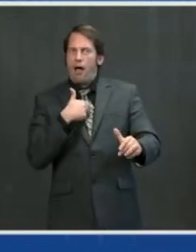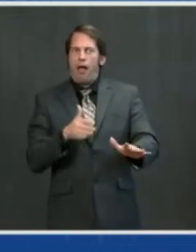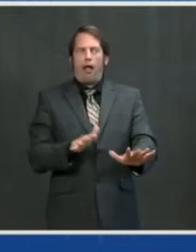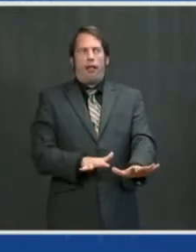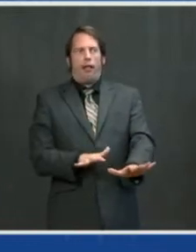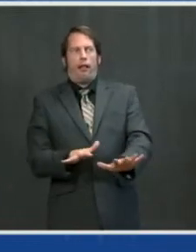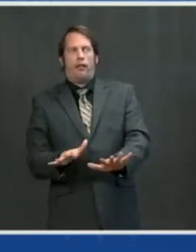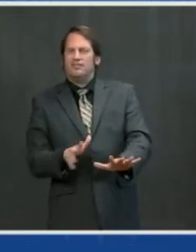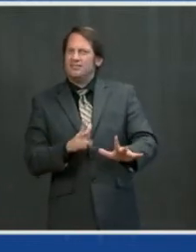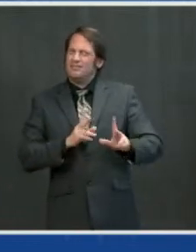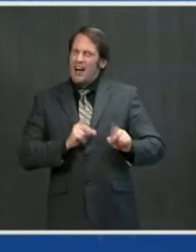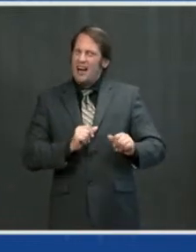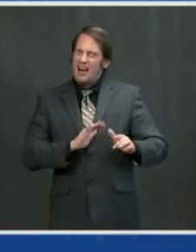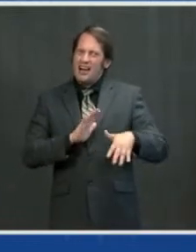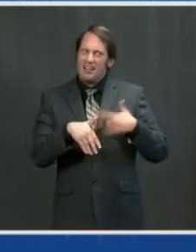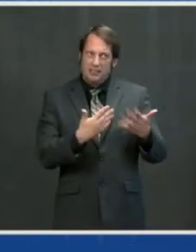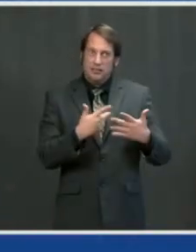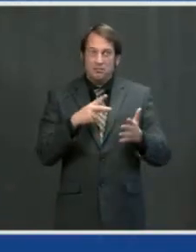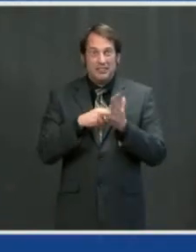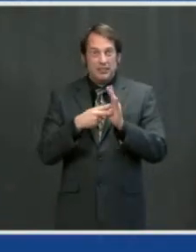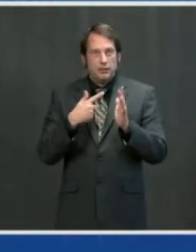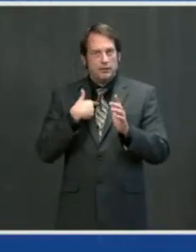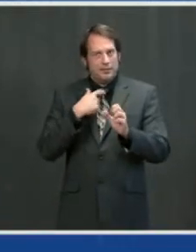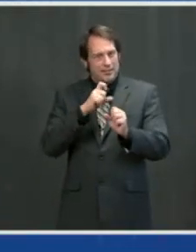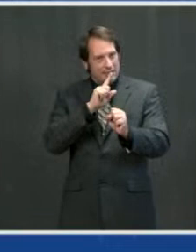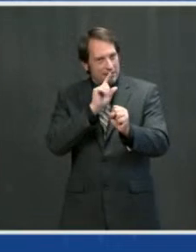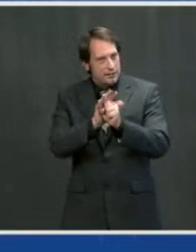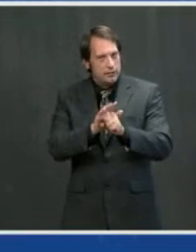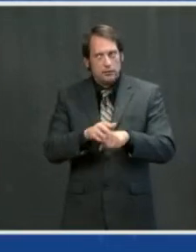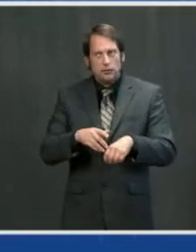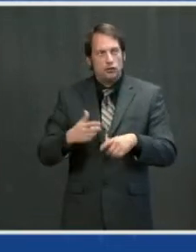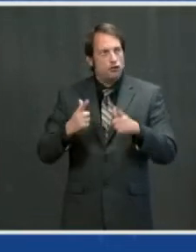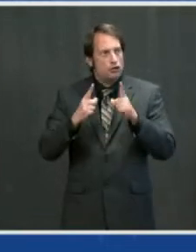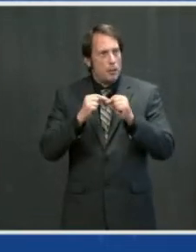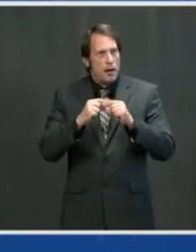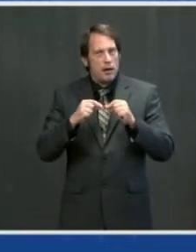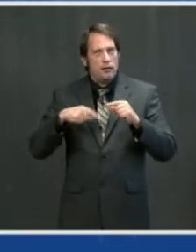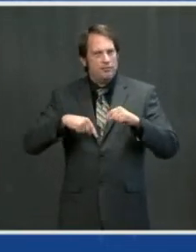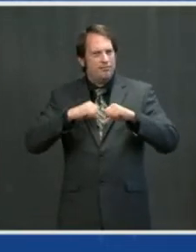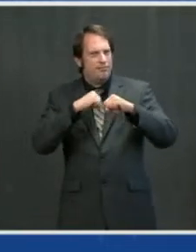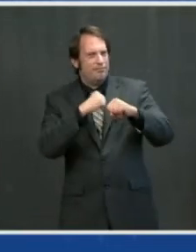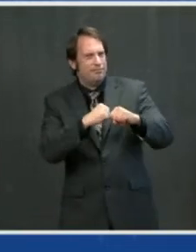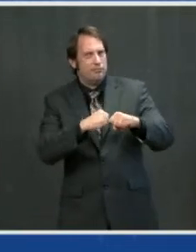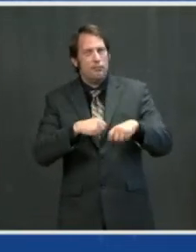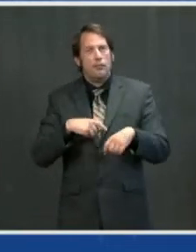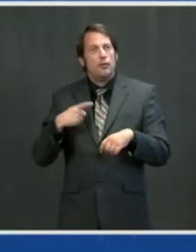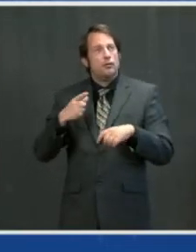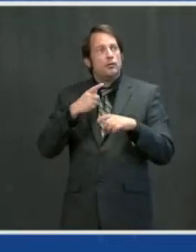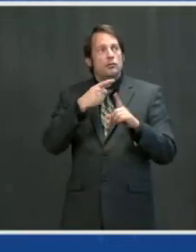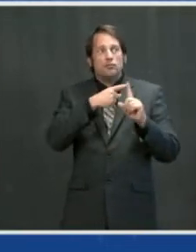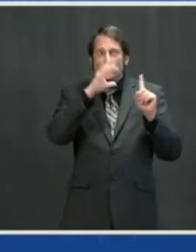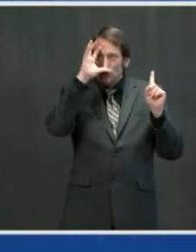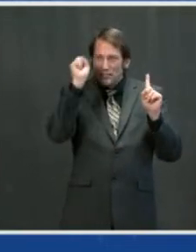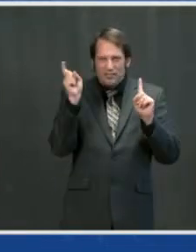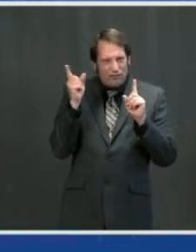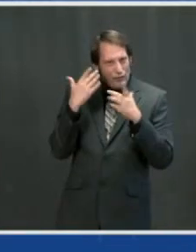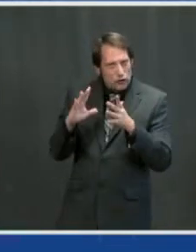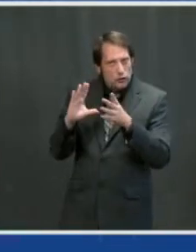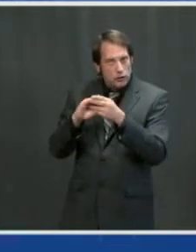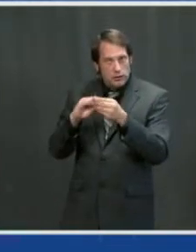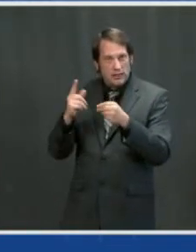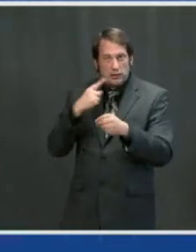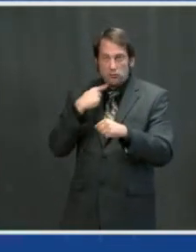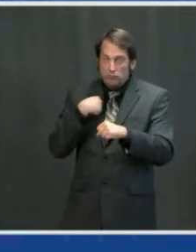Japan's defense capabilities, while President Biden again demonstrated America's commitment to the defense